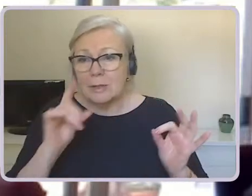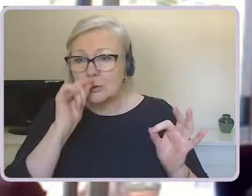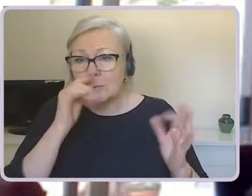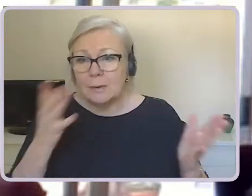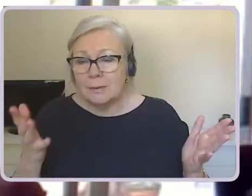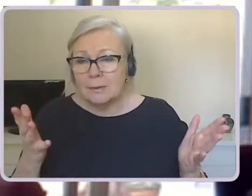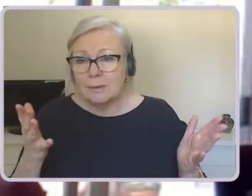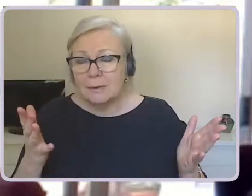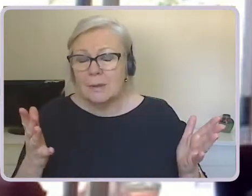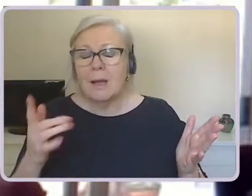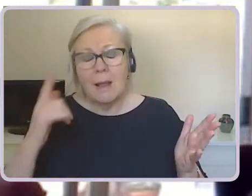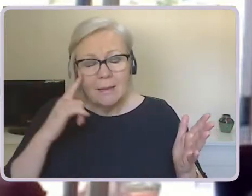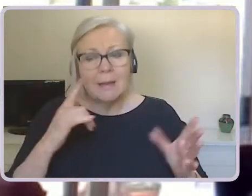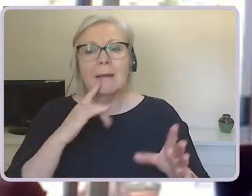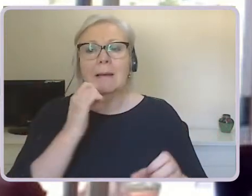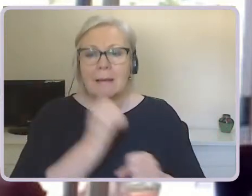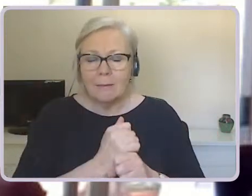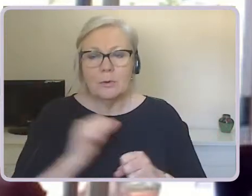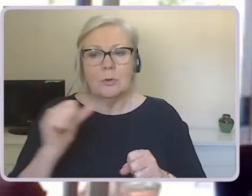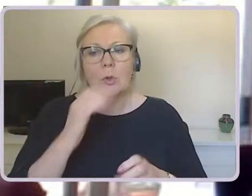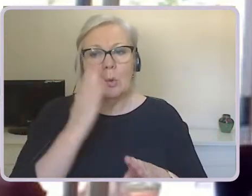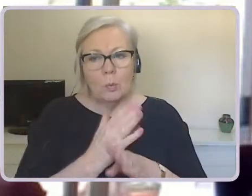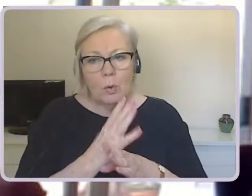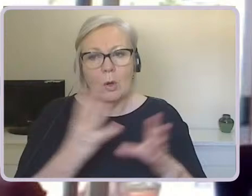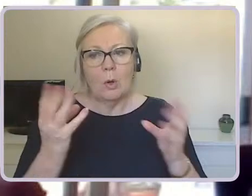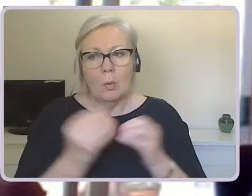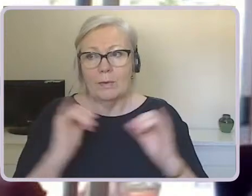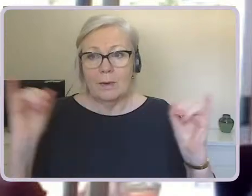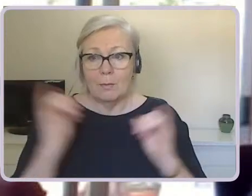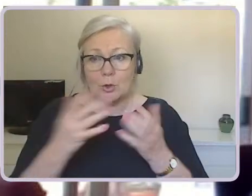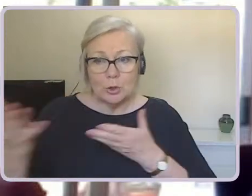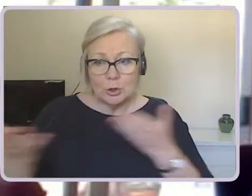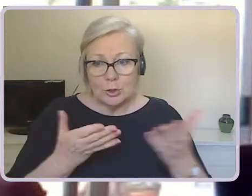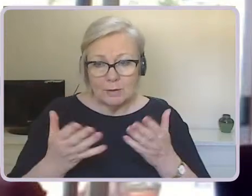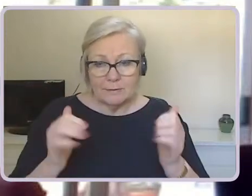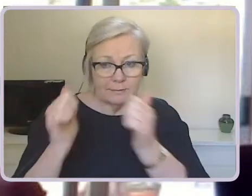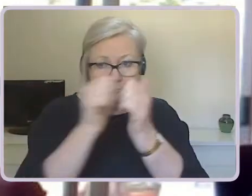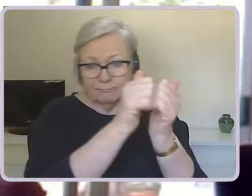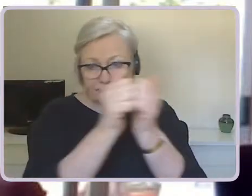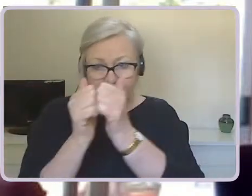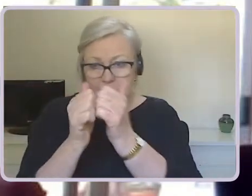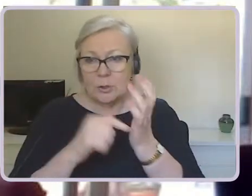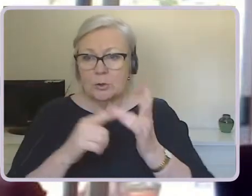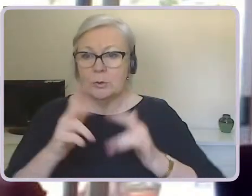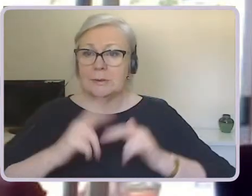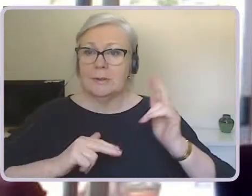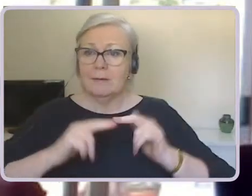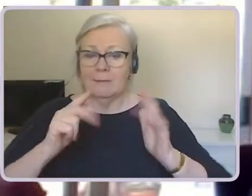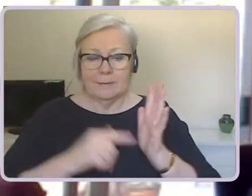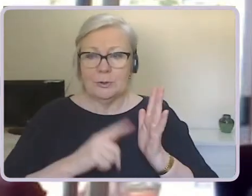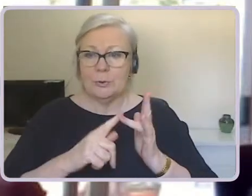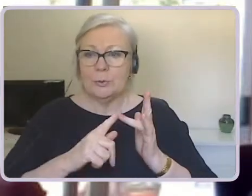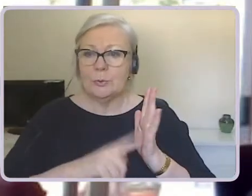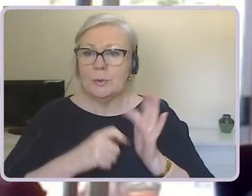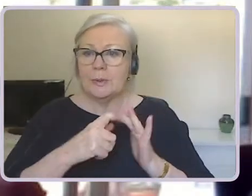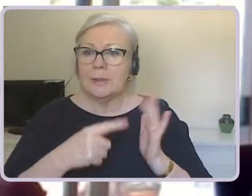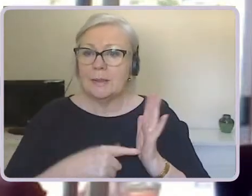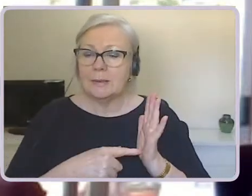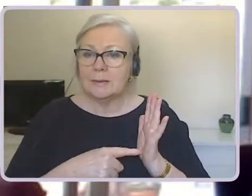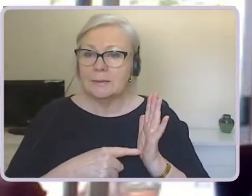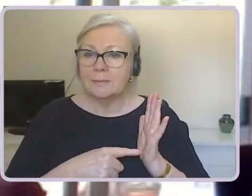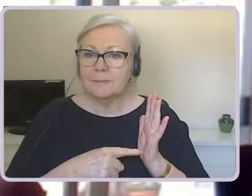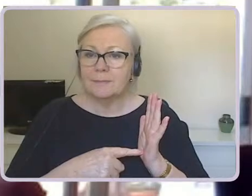be working in partnership with emergency services to have the toolkits available and also